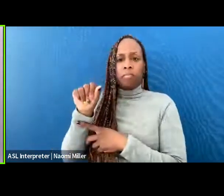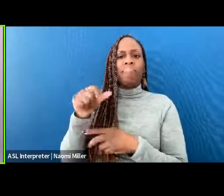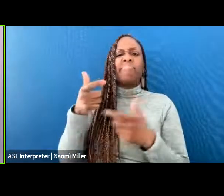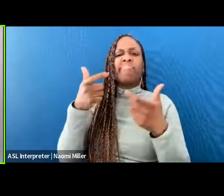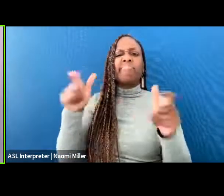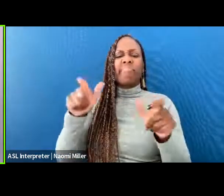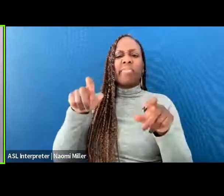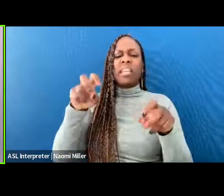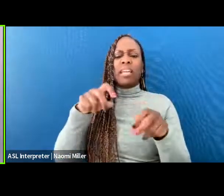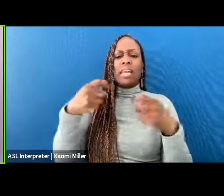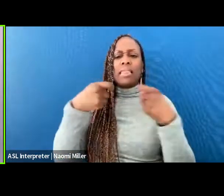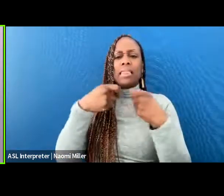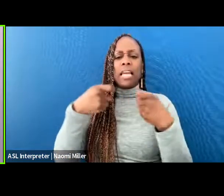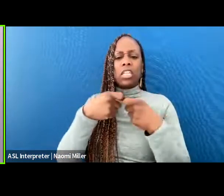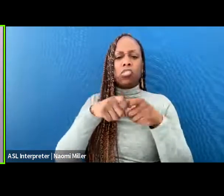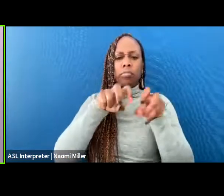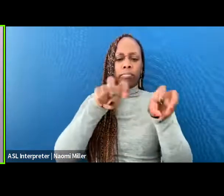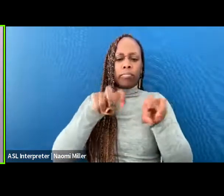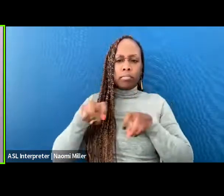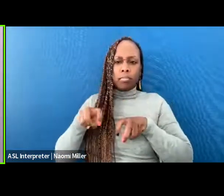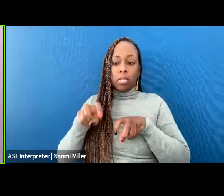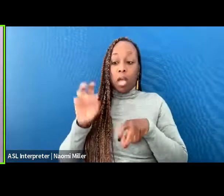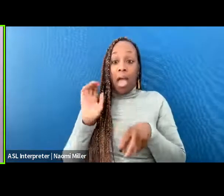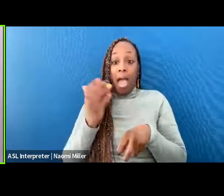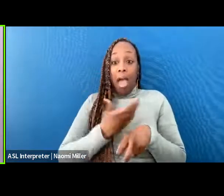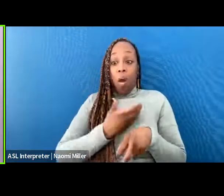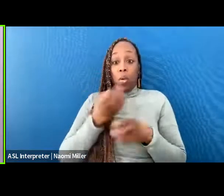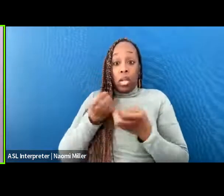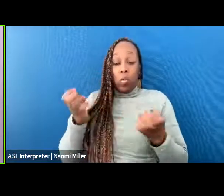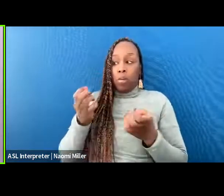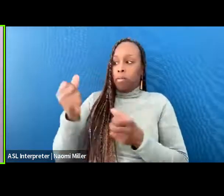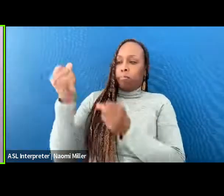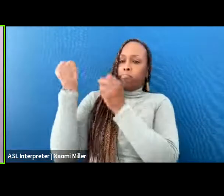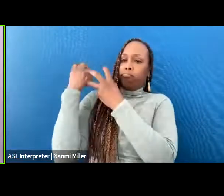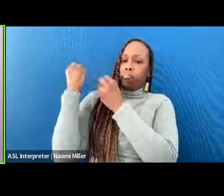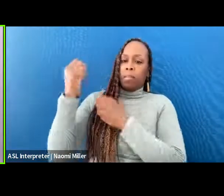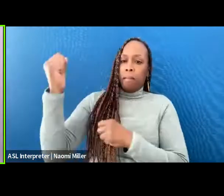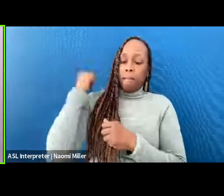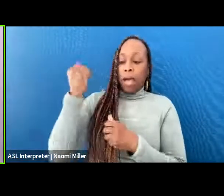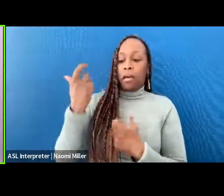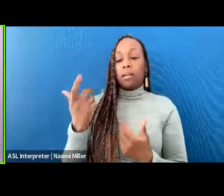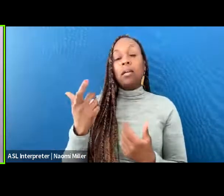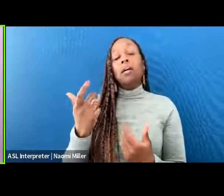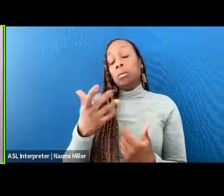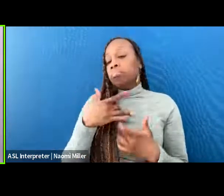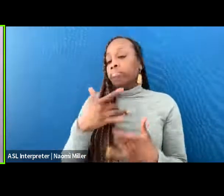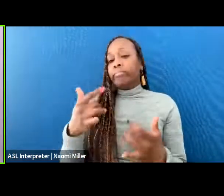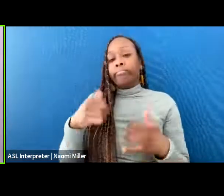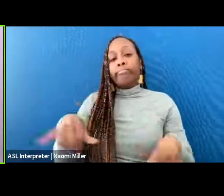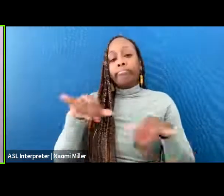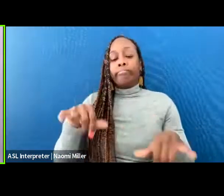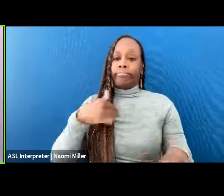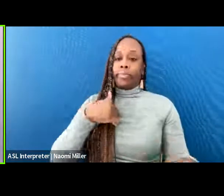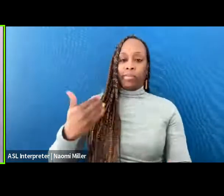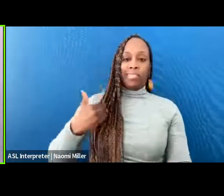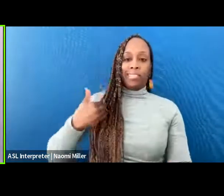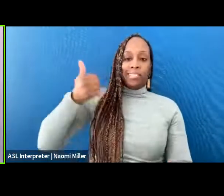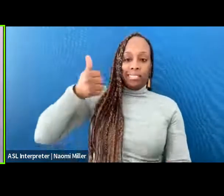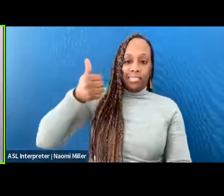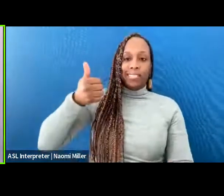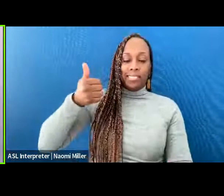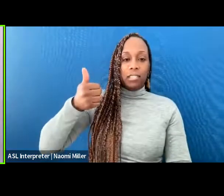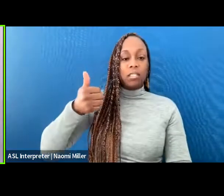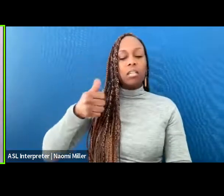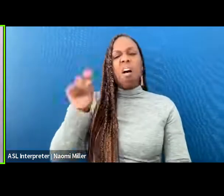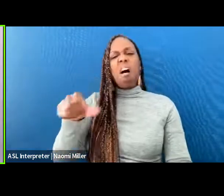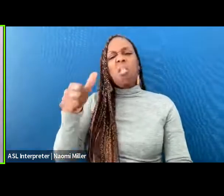cart while our mobility equipment was loaded in the back. As is usually the case, I was the youngest person there. There was